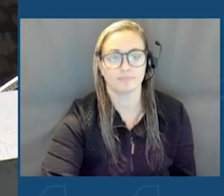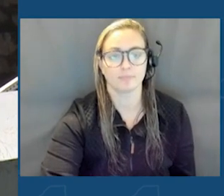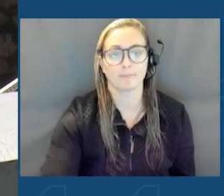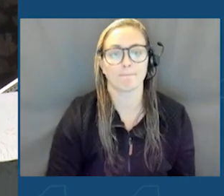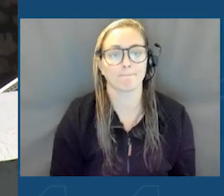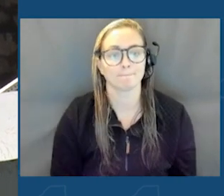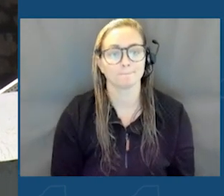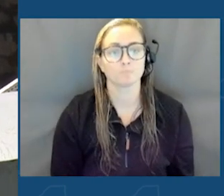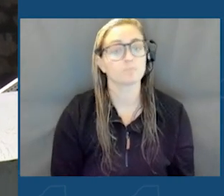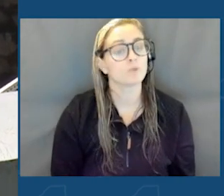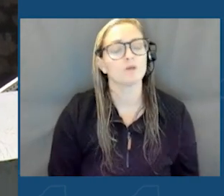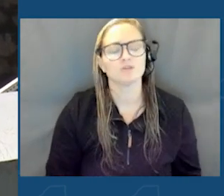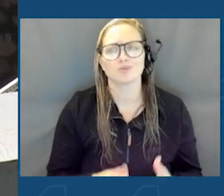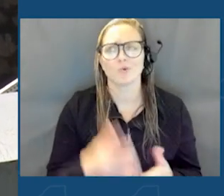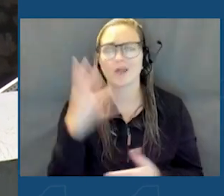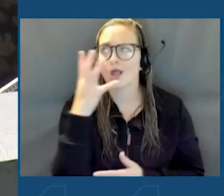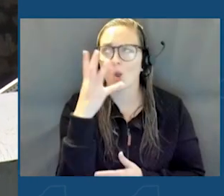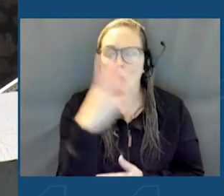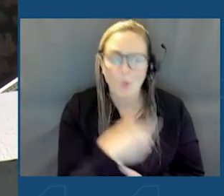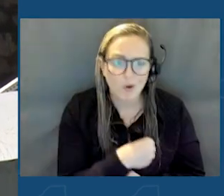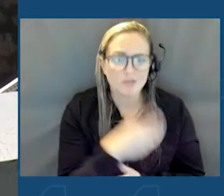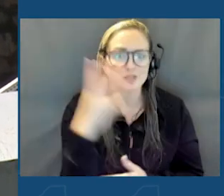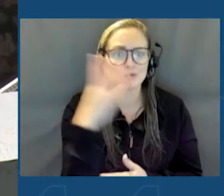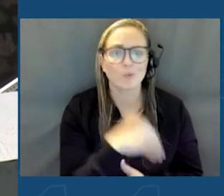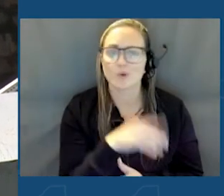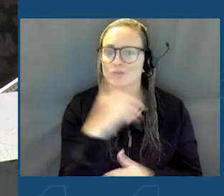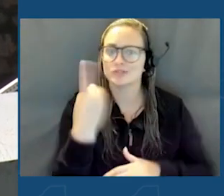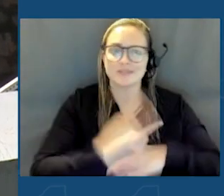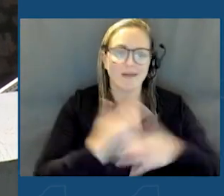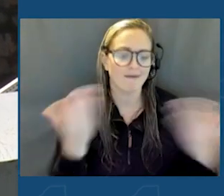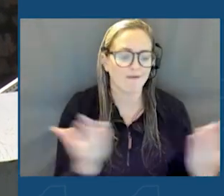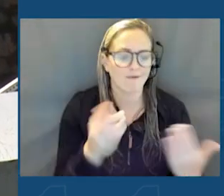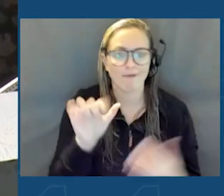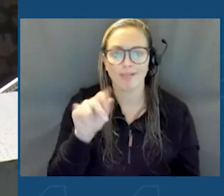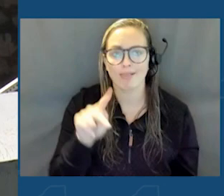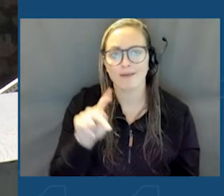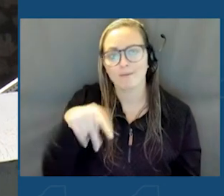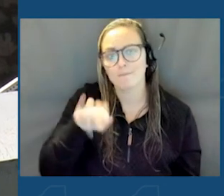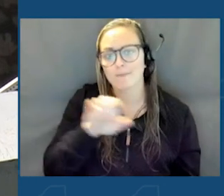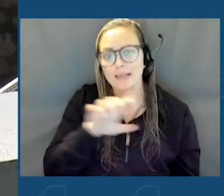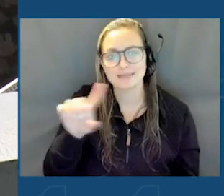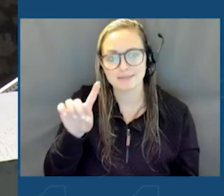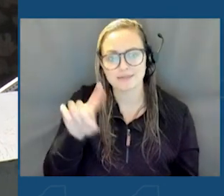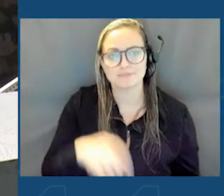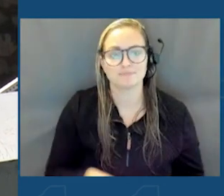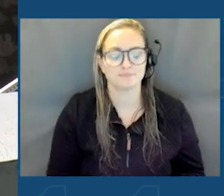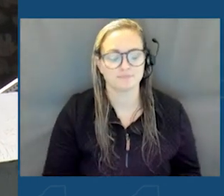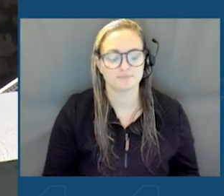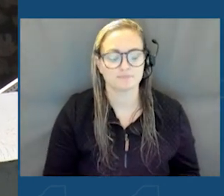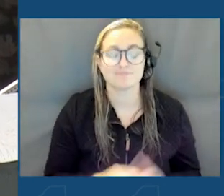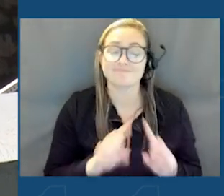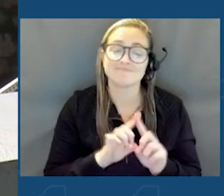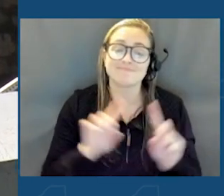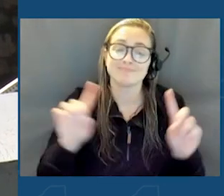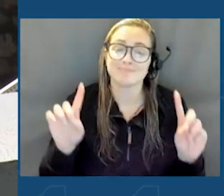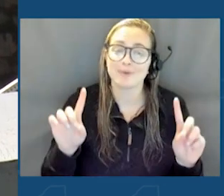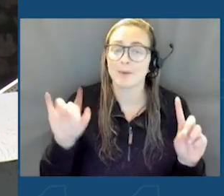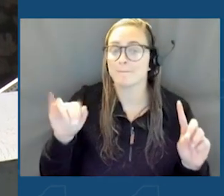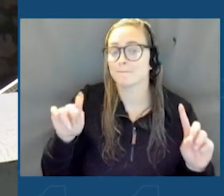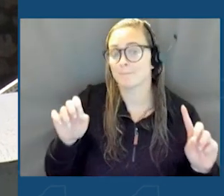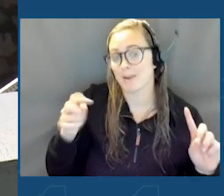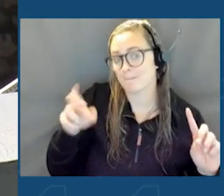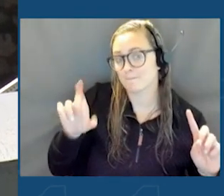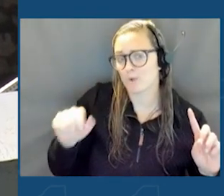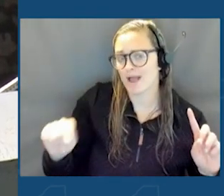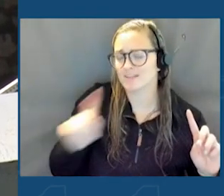So what a gorgeous, gorgeous day in Lake Placid. But as Mike Pratt is very fond